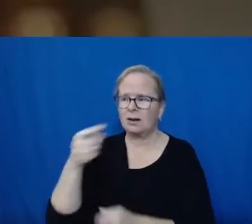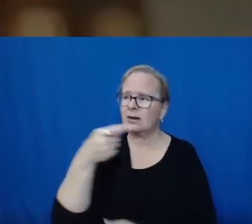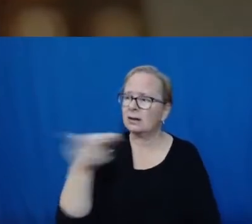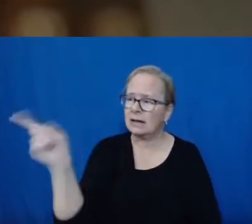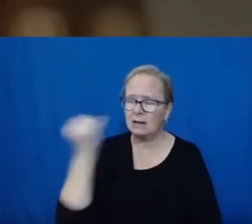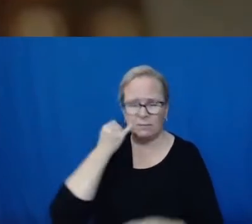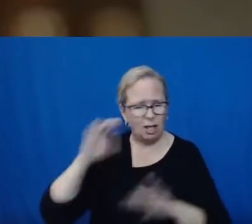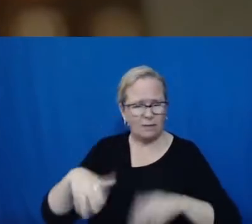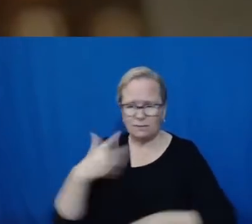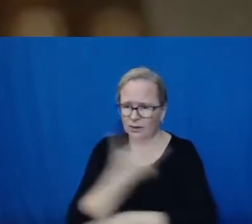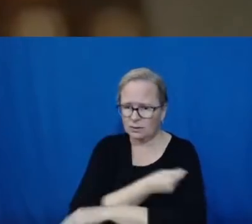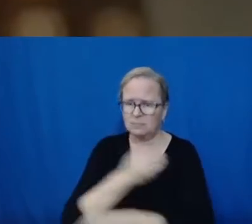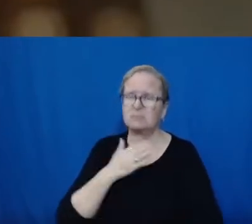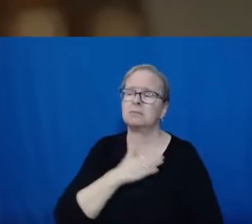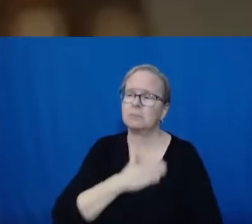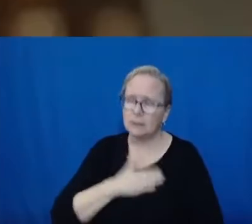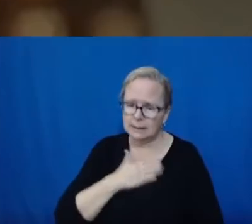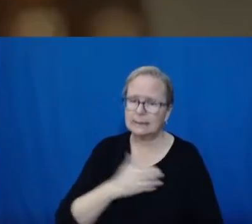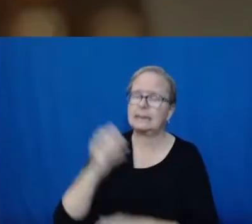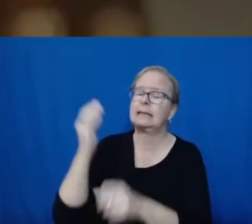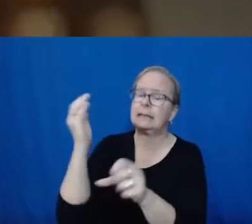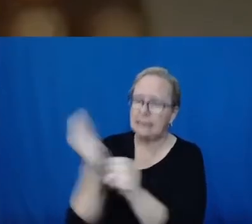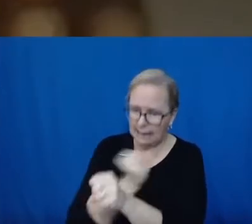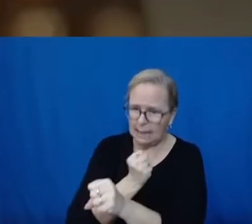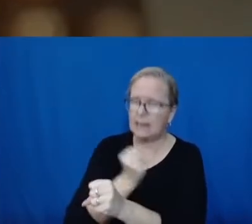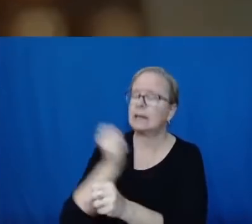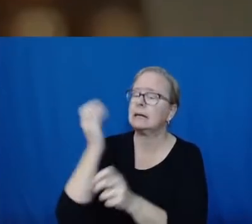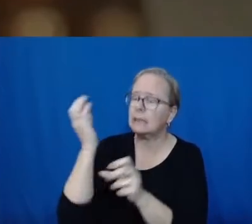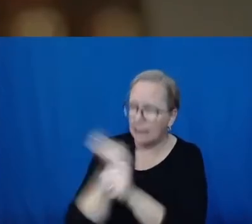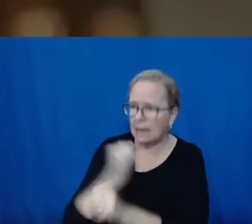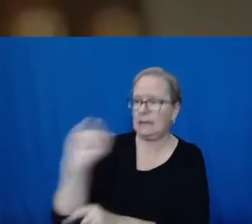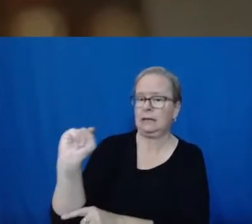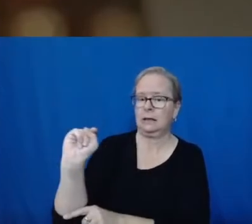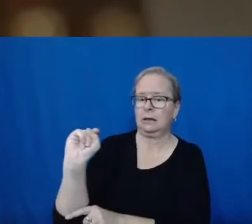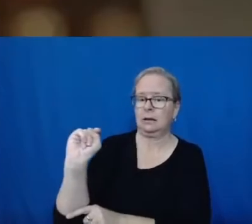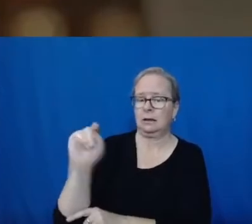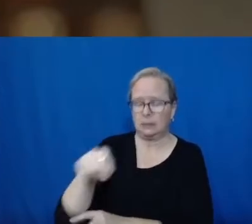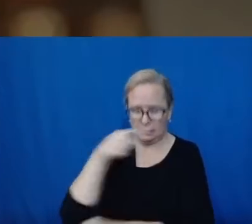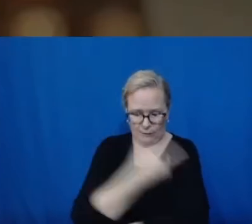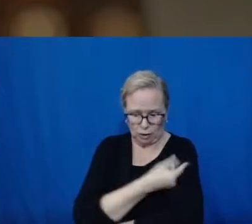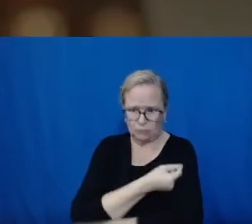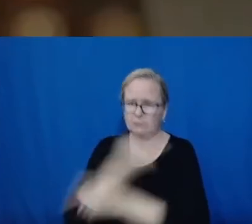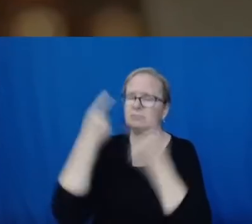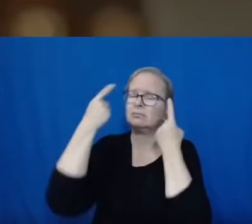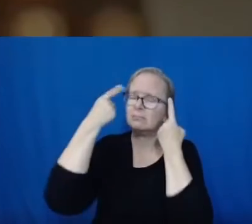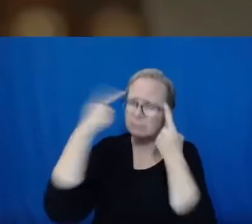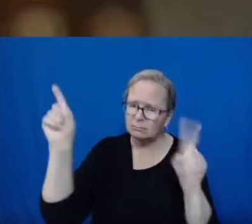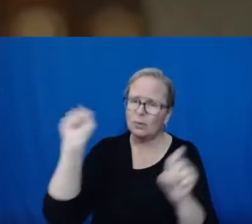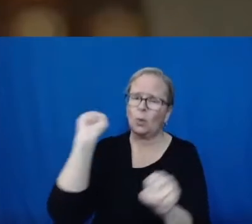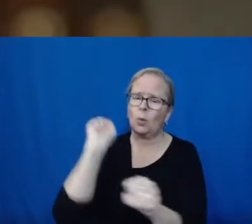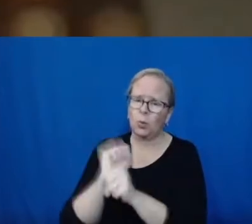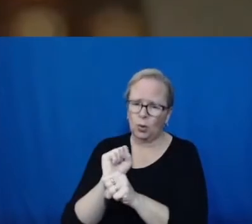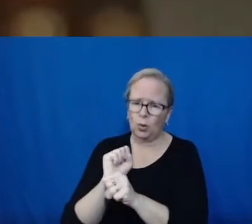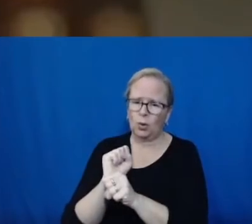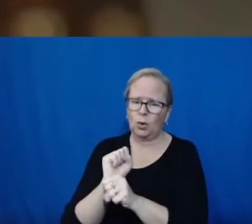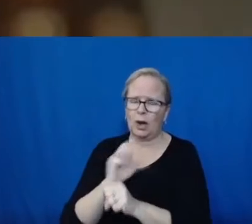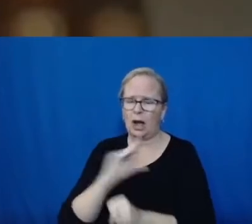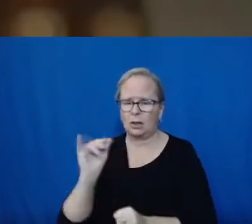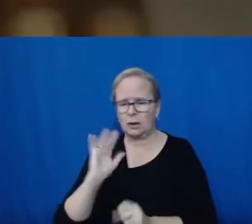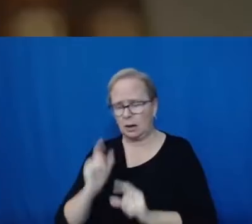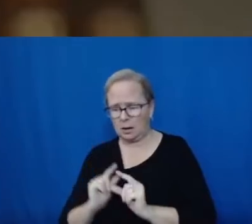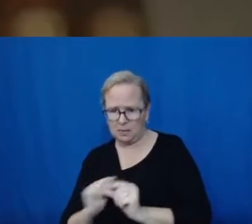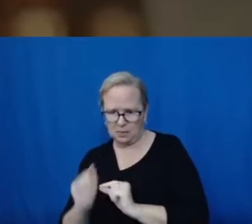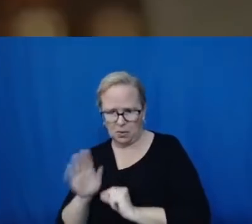your shot. It is safe. And it is effective. There's no conspiracy on this.